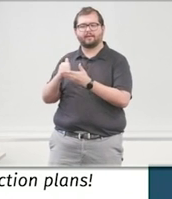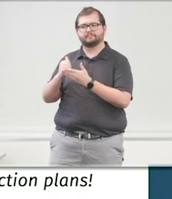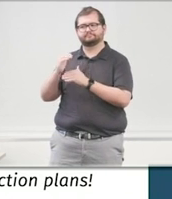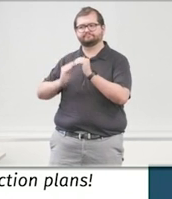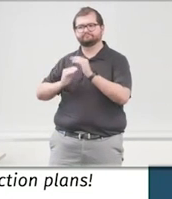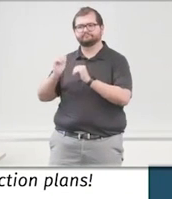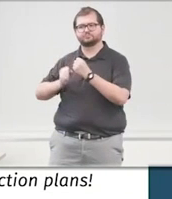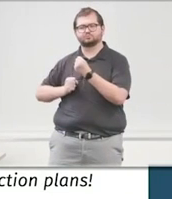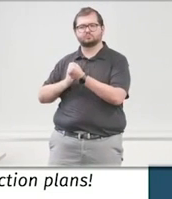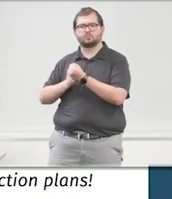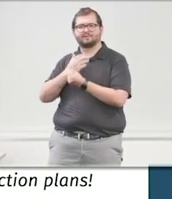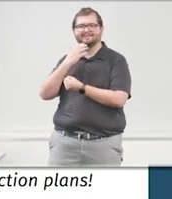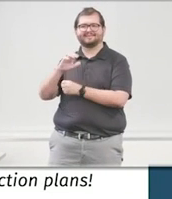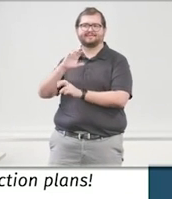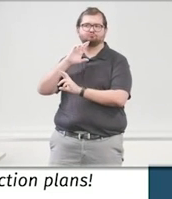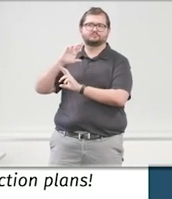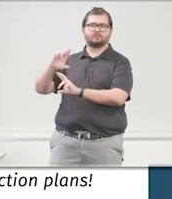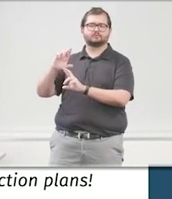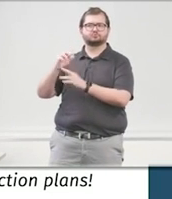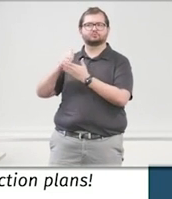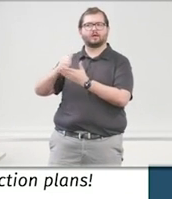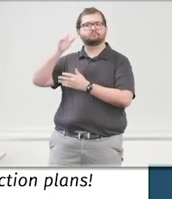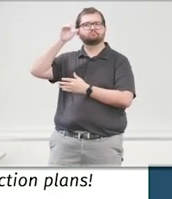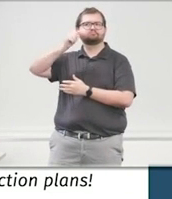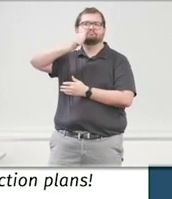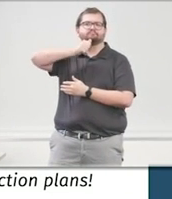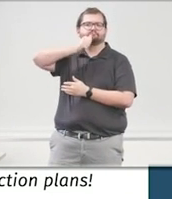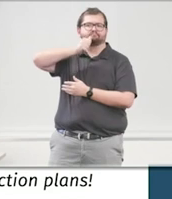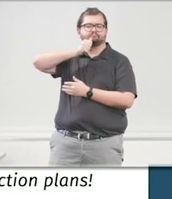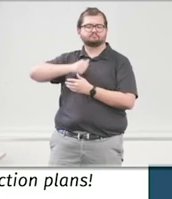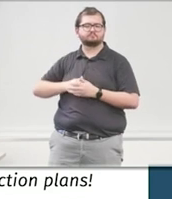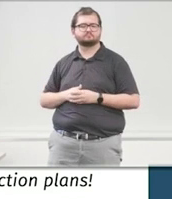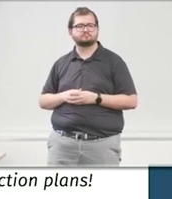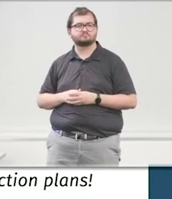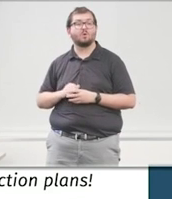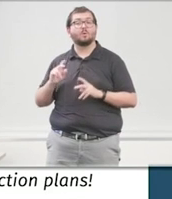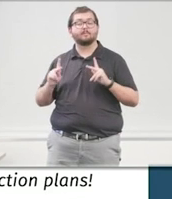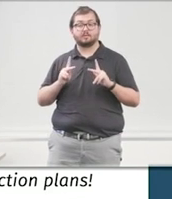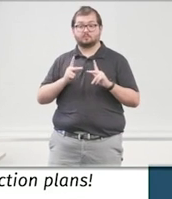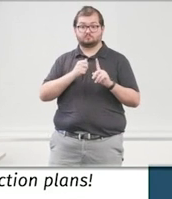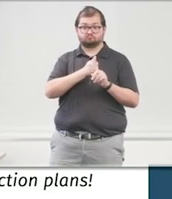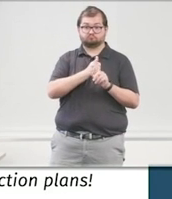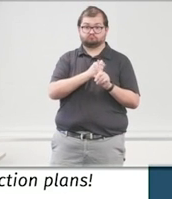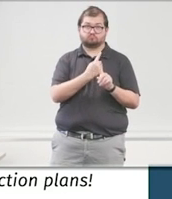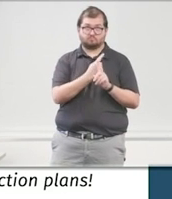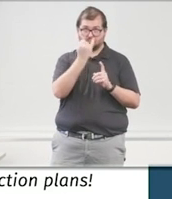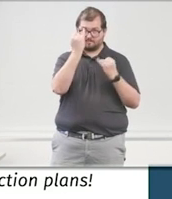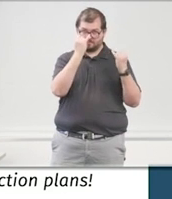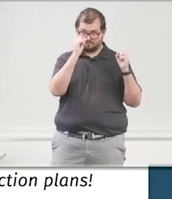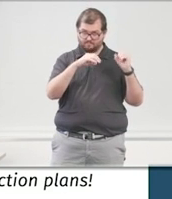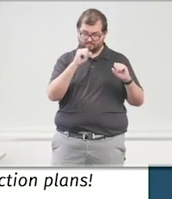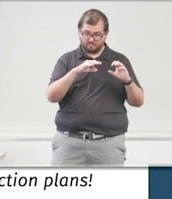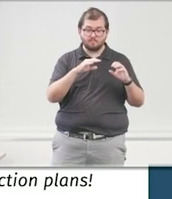and resiliency in Arizona. So we had individuals brainstorm on their own and then share with